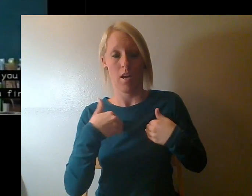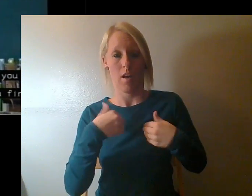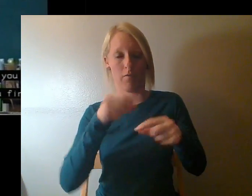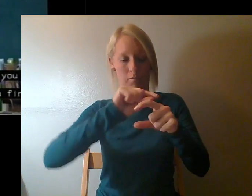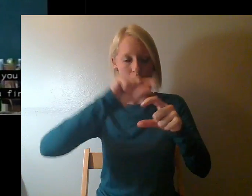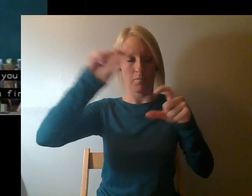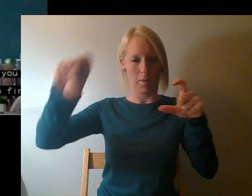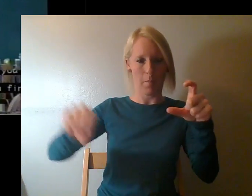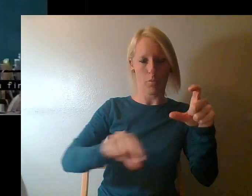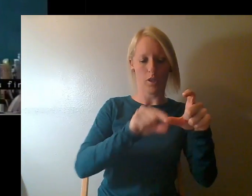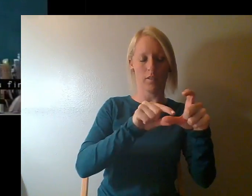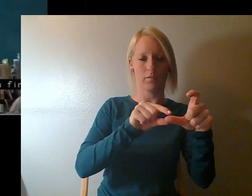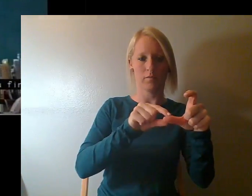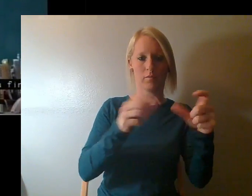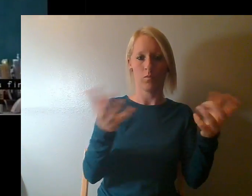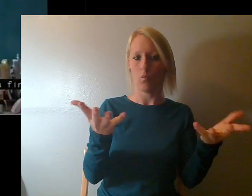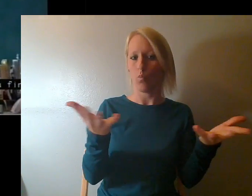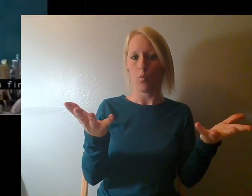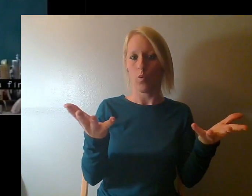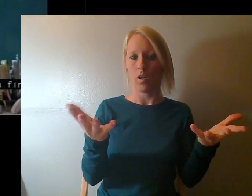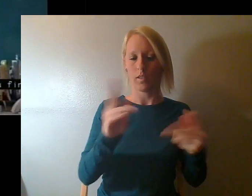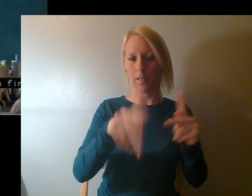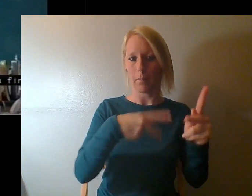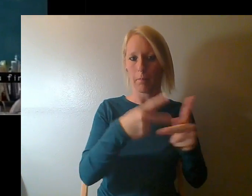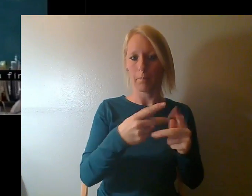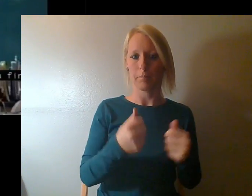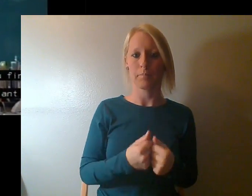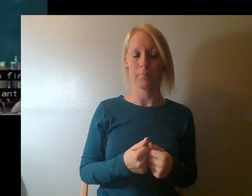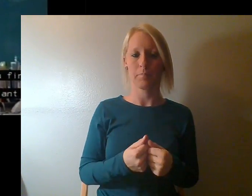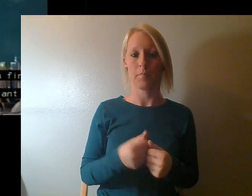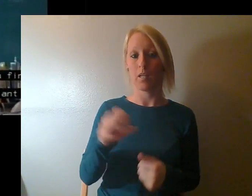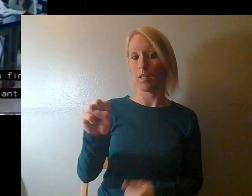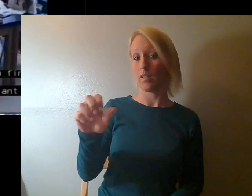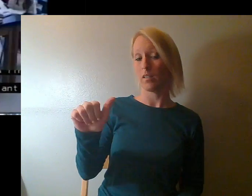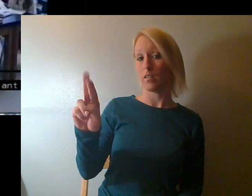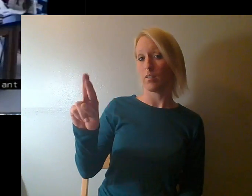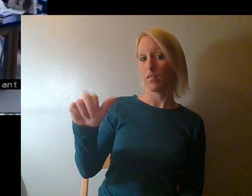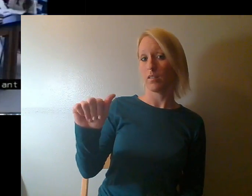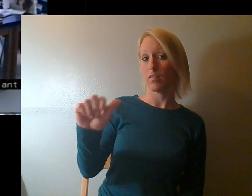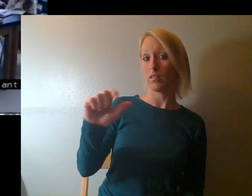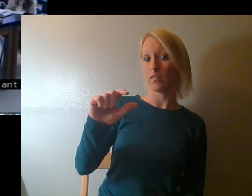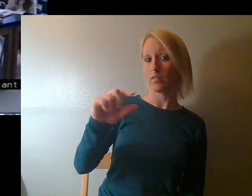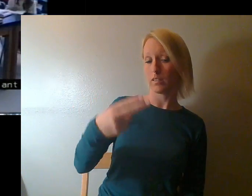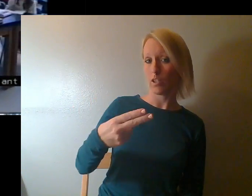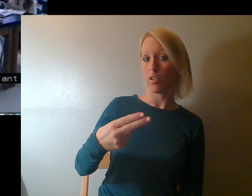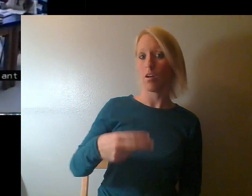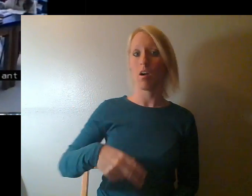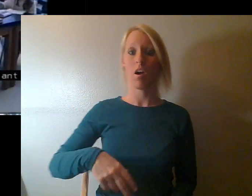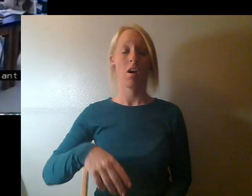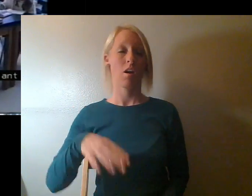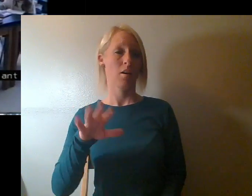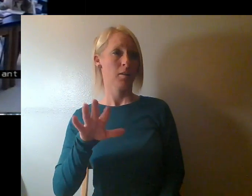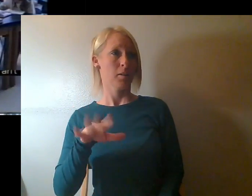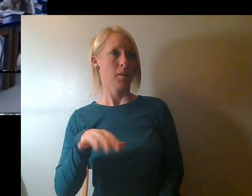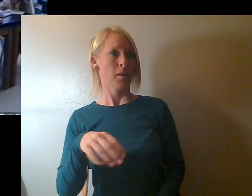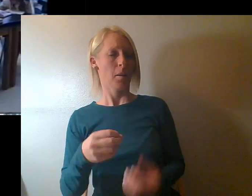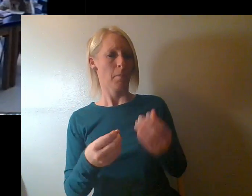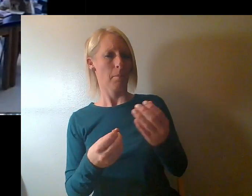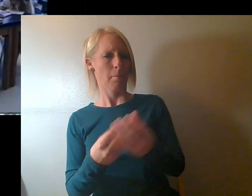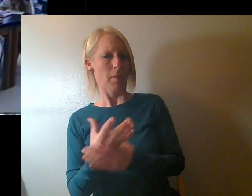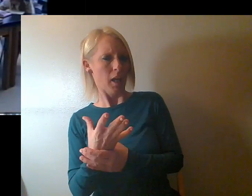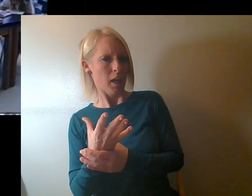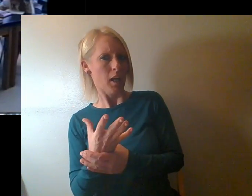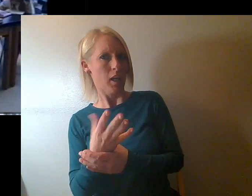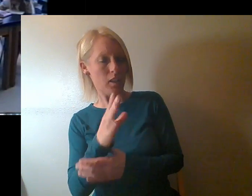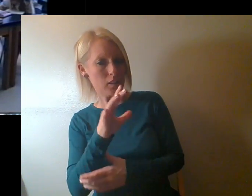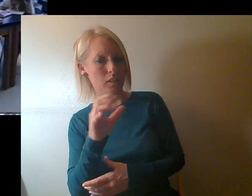What kind of cells will you find the cell membrane in? Sarah? Animal cells? I mean plant cells? Okay. Is it both? It's